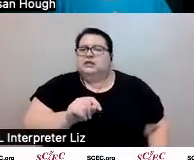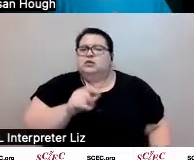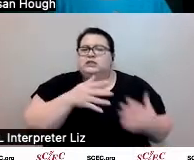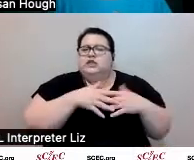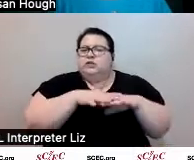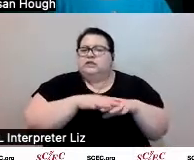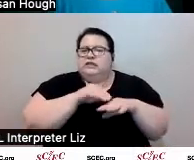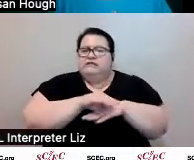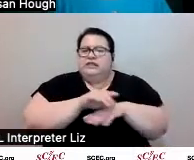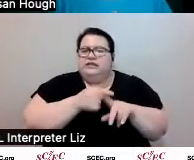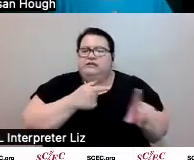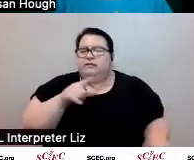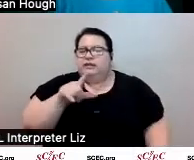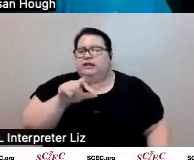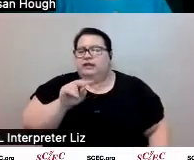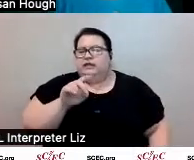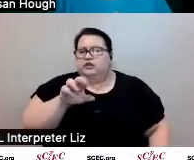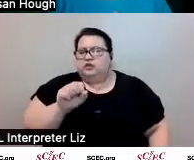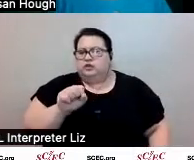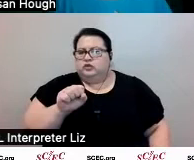affected by the Landers quake?